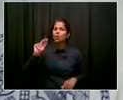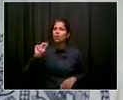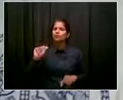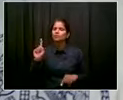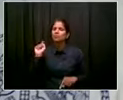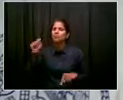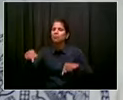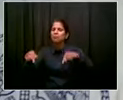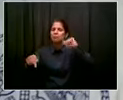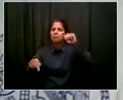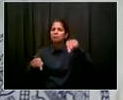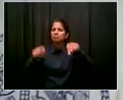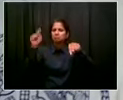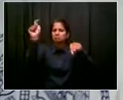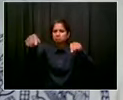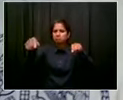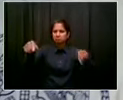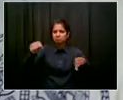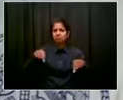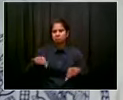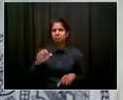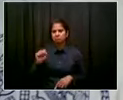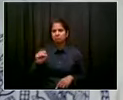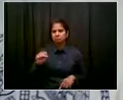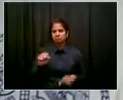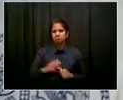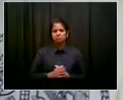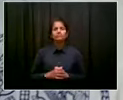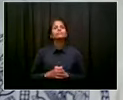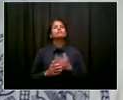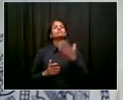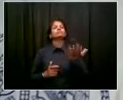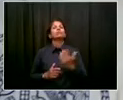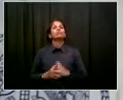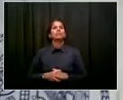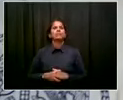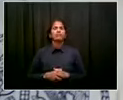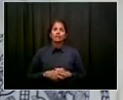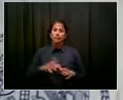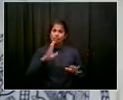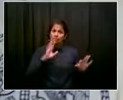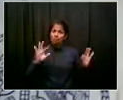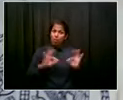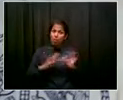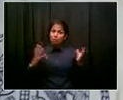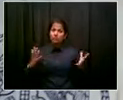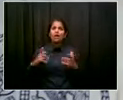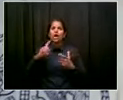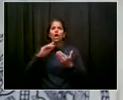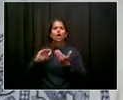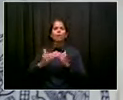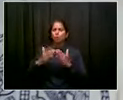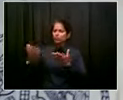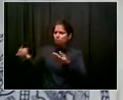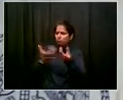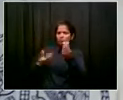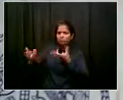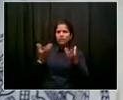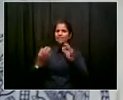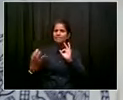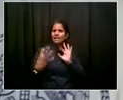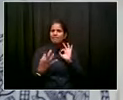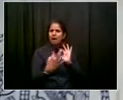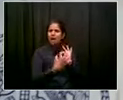situations we understand the importance of dialogue and particularly having our community affairs officers up front trying to resolve issues whenever possible